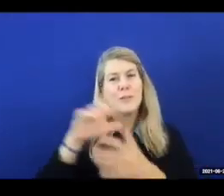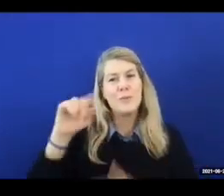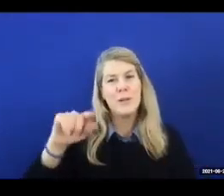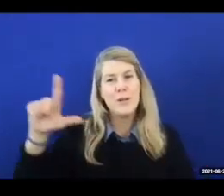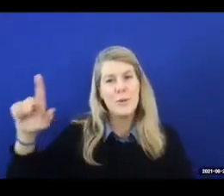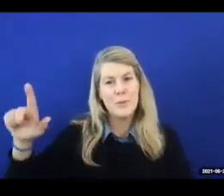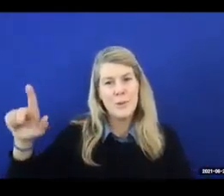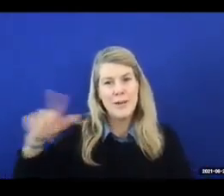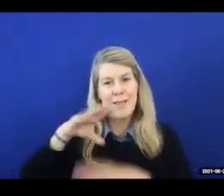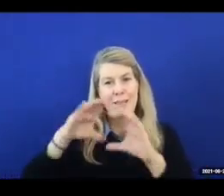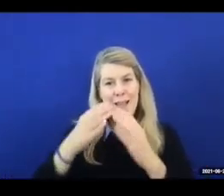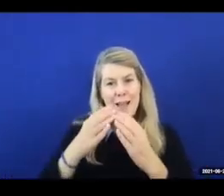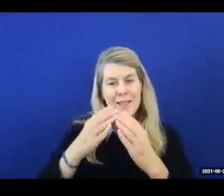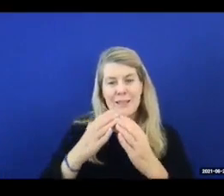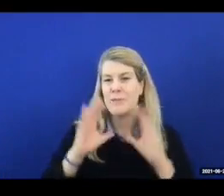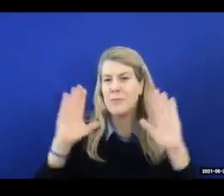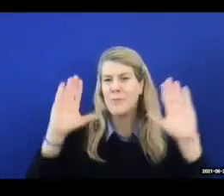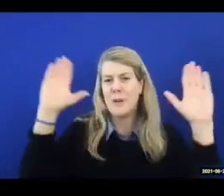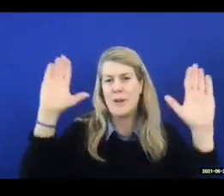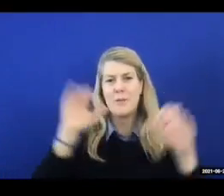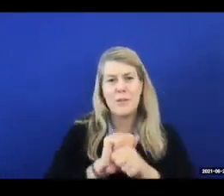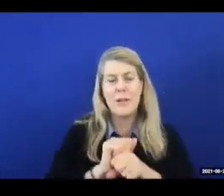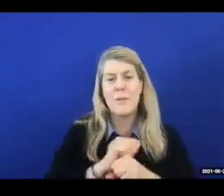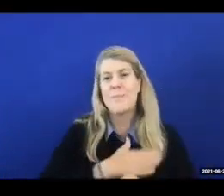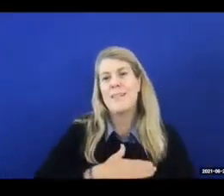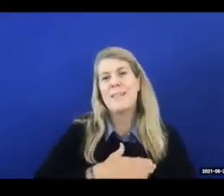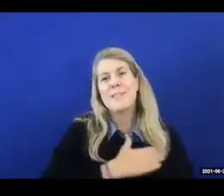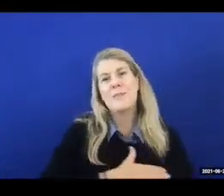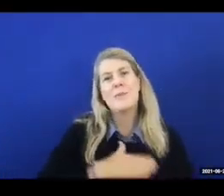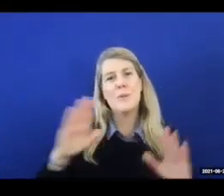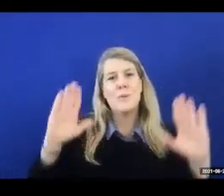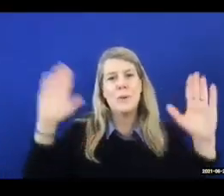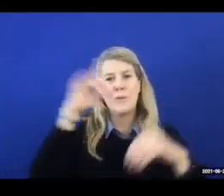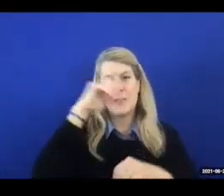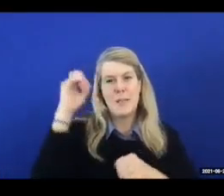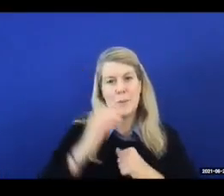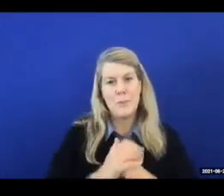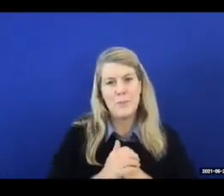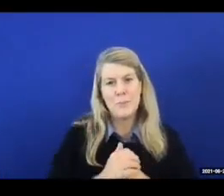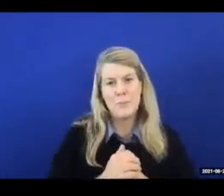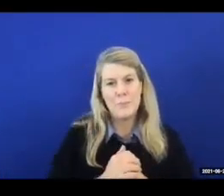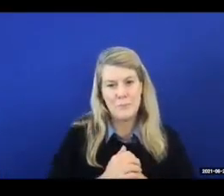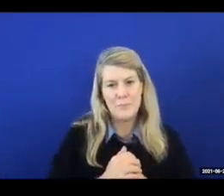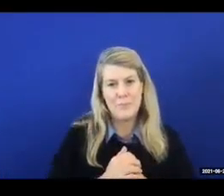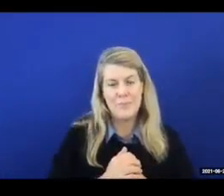excellent job well done. Please enjoy a wonderful summer.